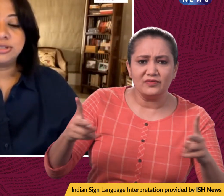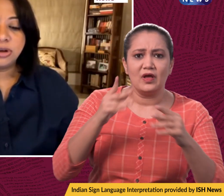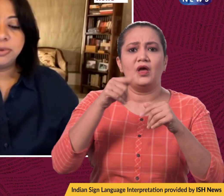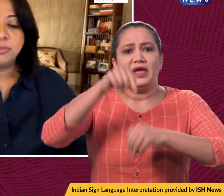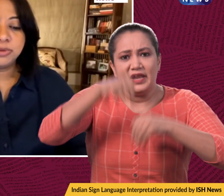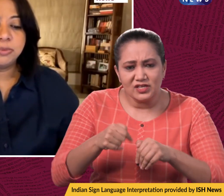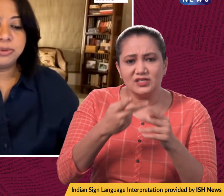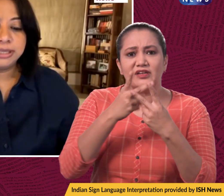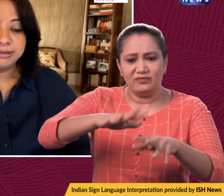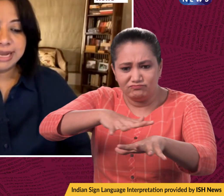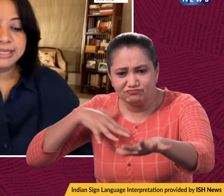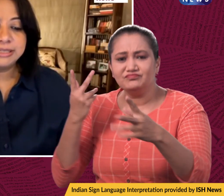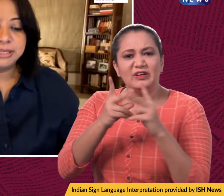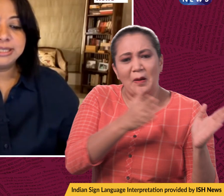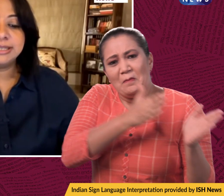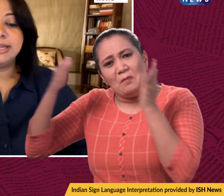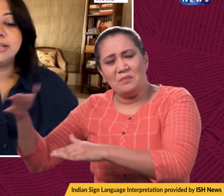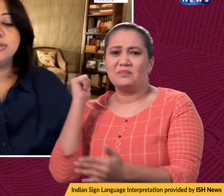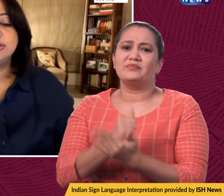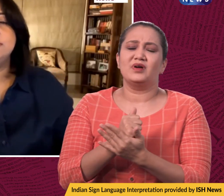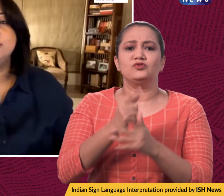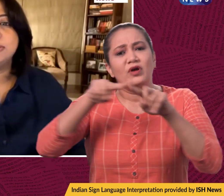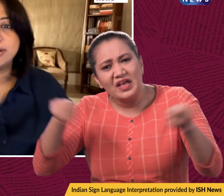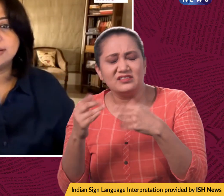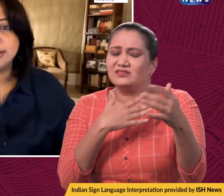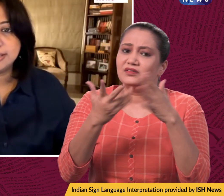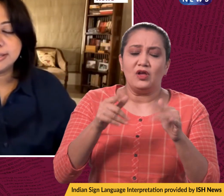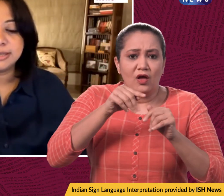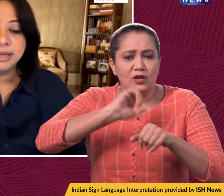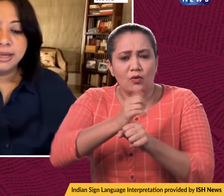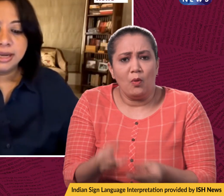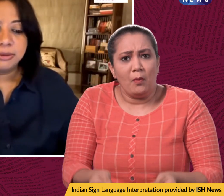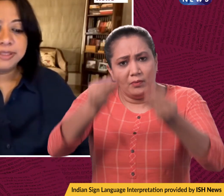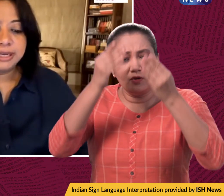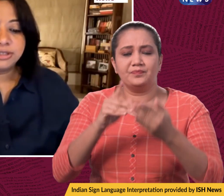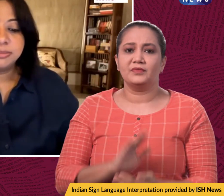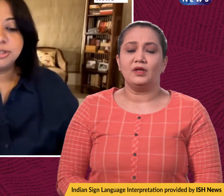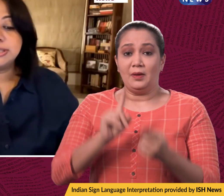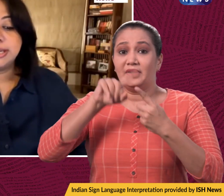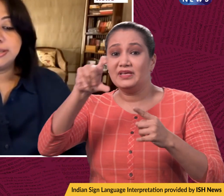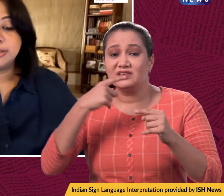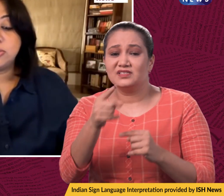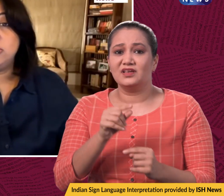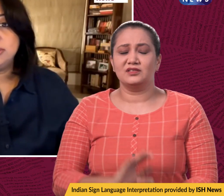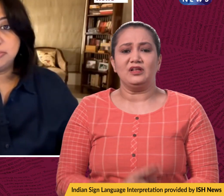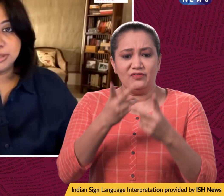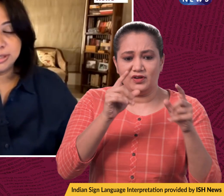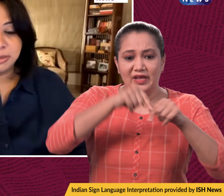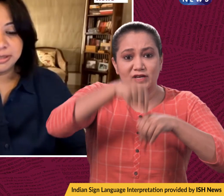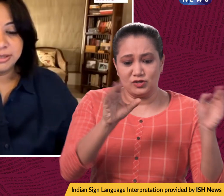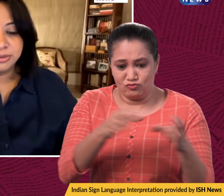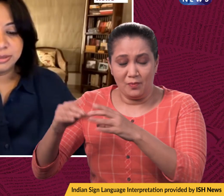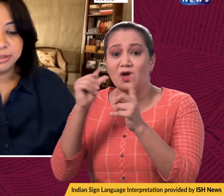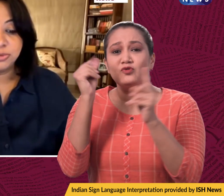consider stopping or postponing rallies, meetings and elections in view of rising cases. However, the Election Commission said that all the